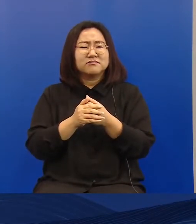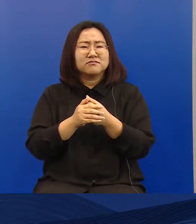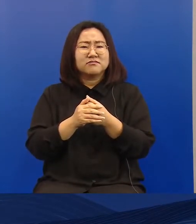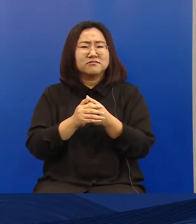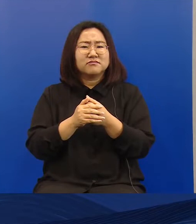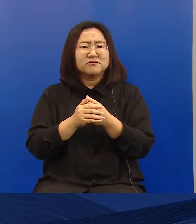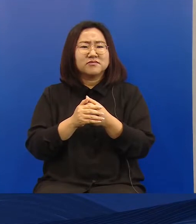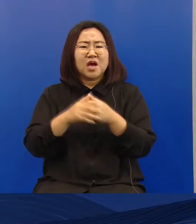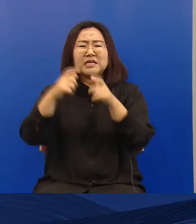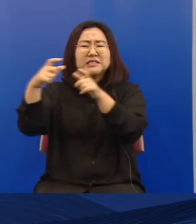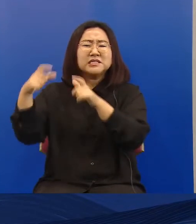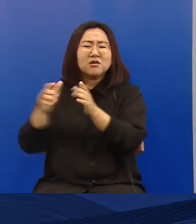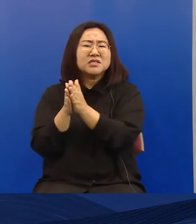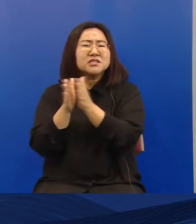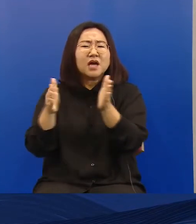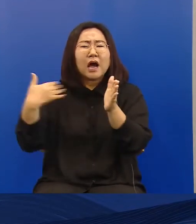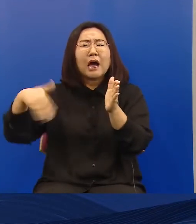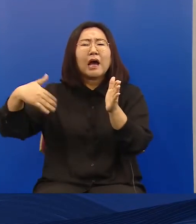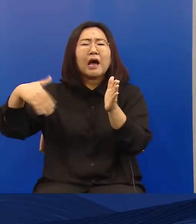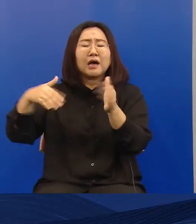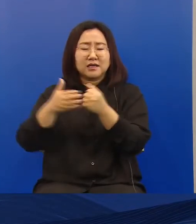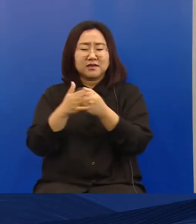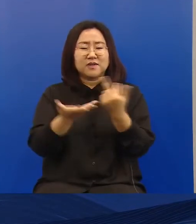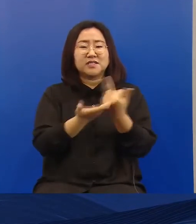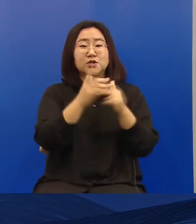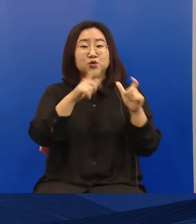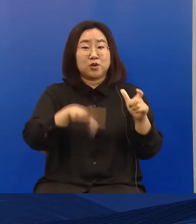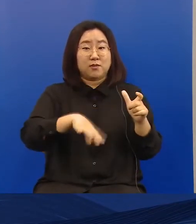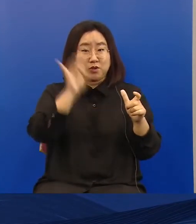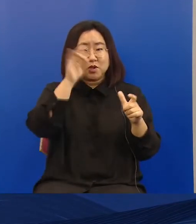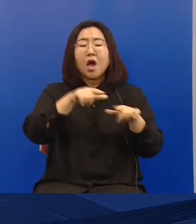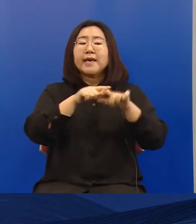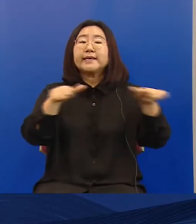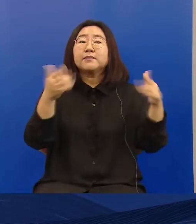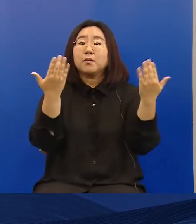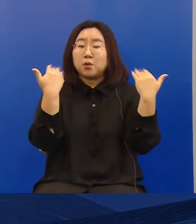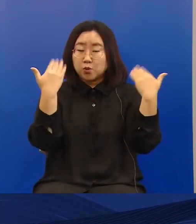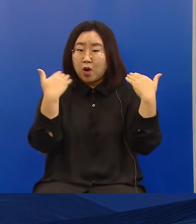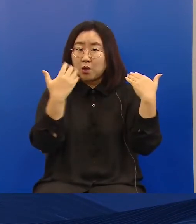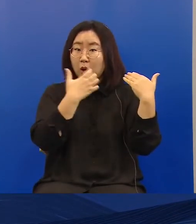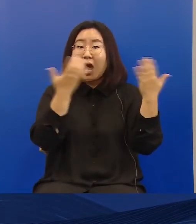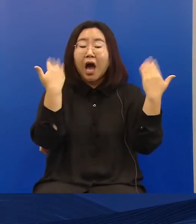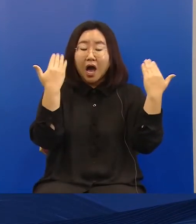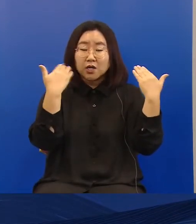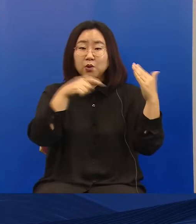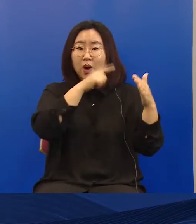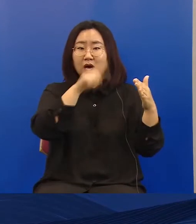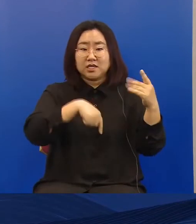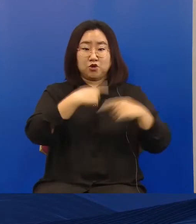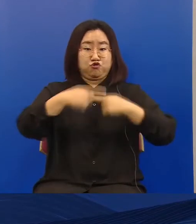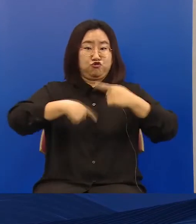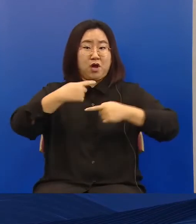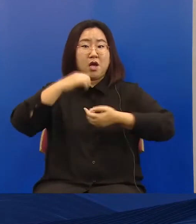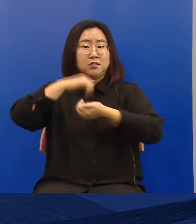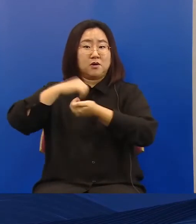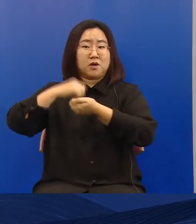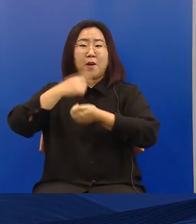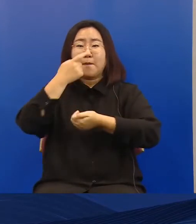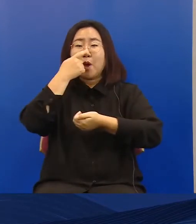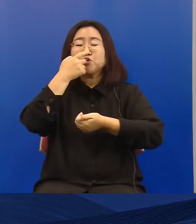does. Jeju has been a pioneer, and it is now time for Jeju to take initiative.